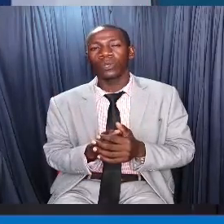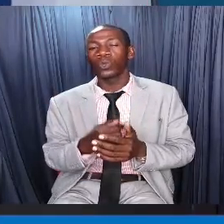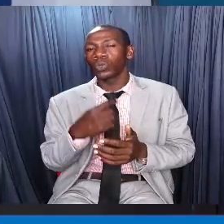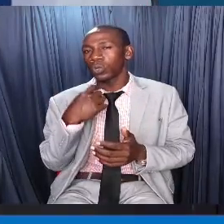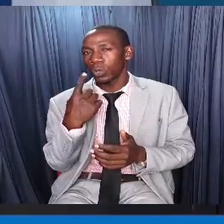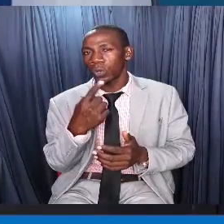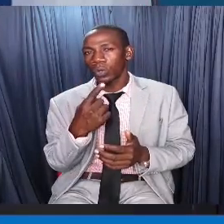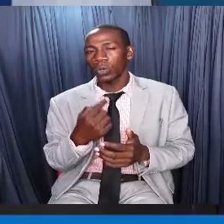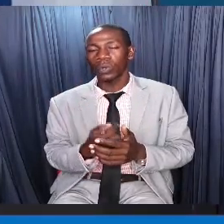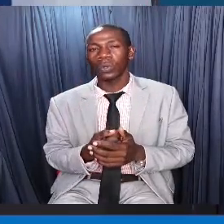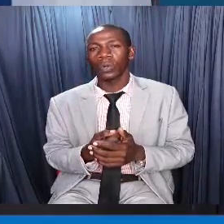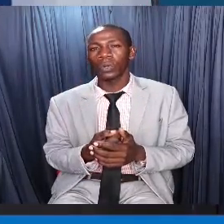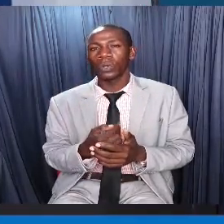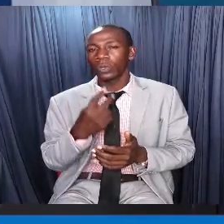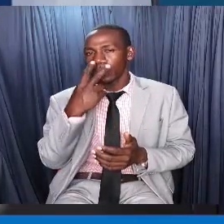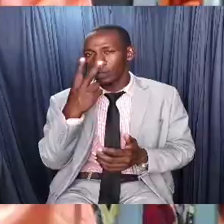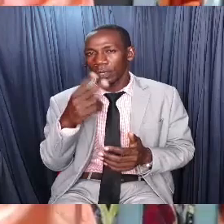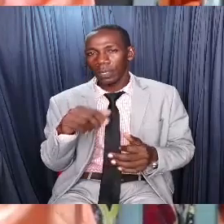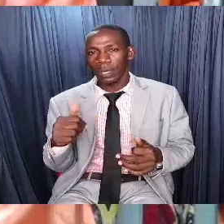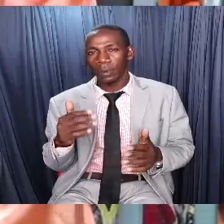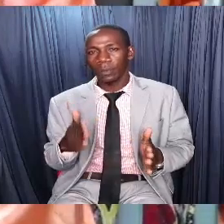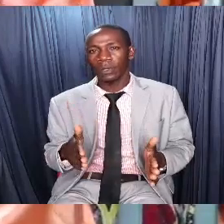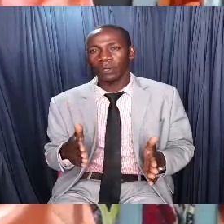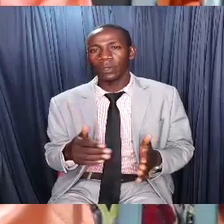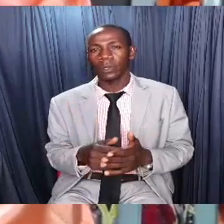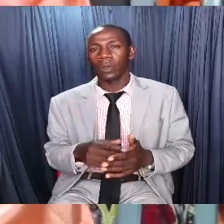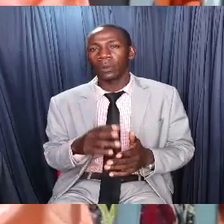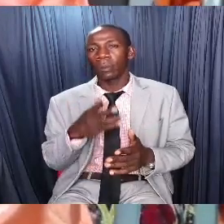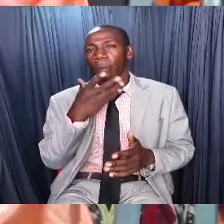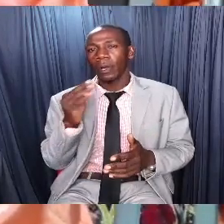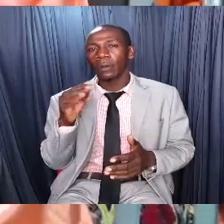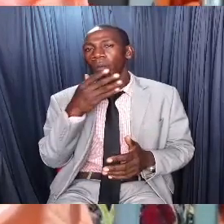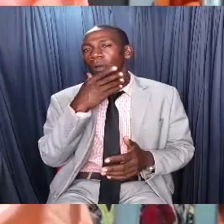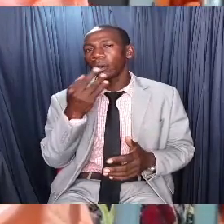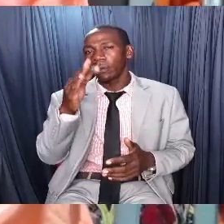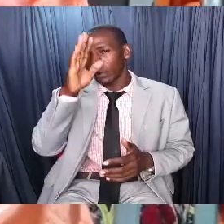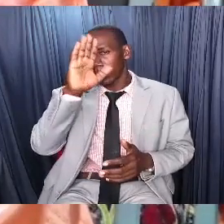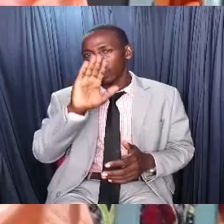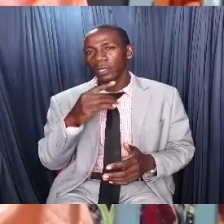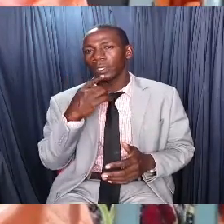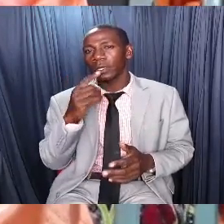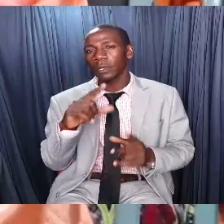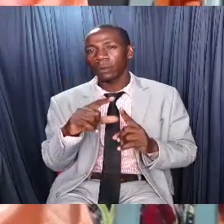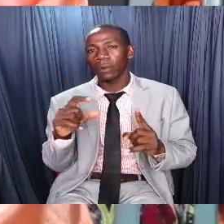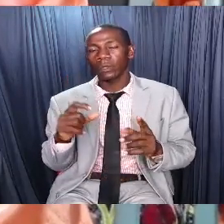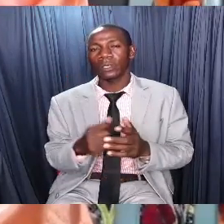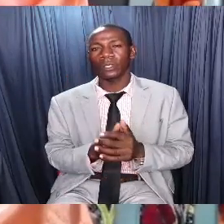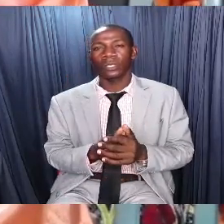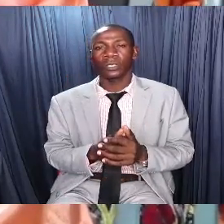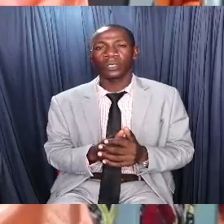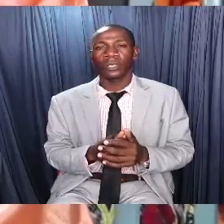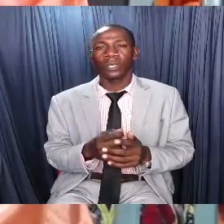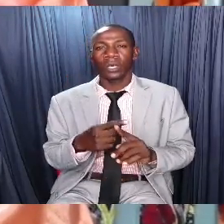hivyo. So. Ukiona mtu yeyote. When you see any man. Mtu wa Mungu. Man of God. Ananena neno. He's speaking something.